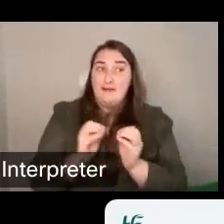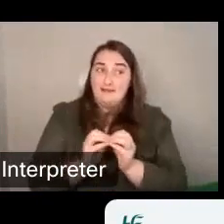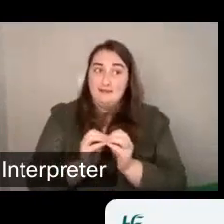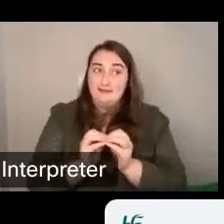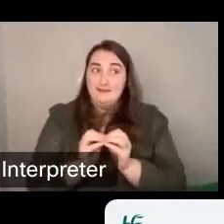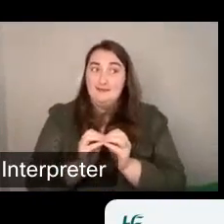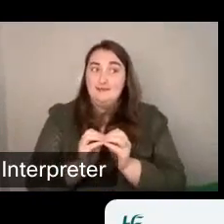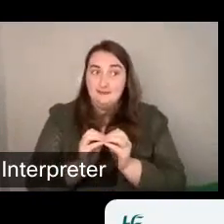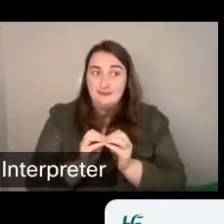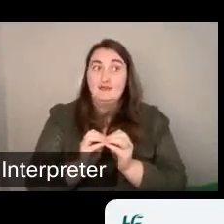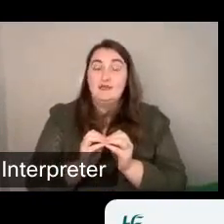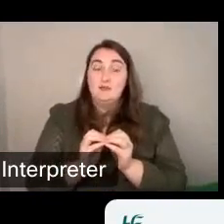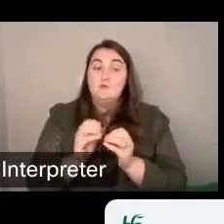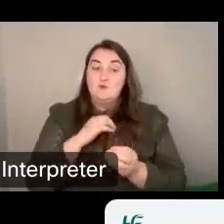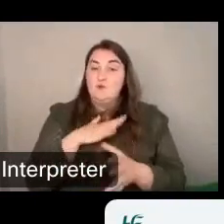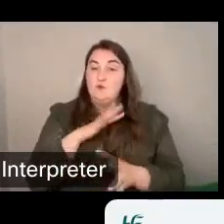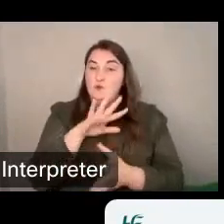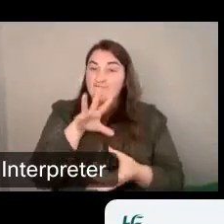to wrap up the session.